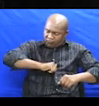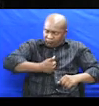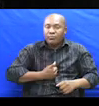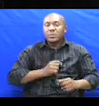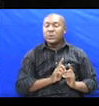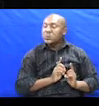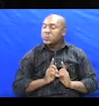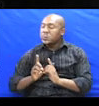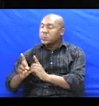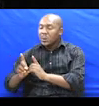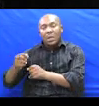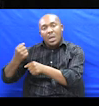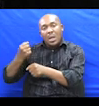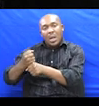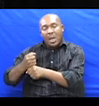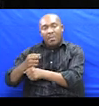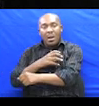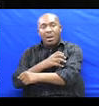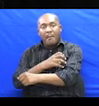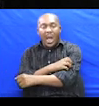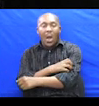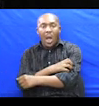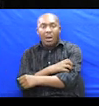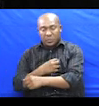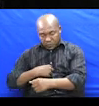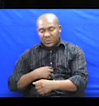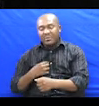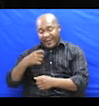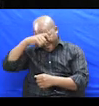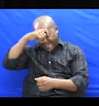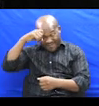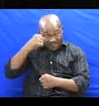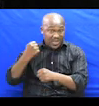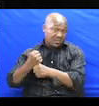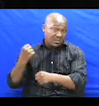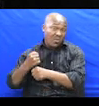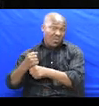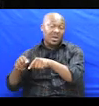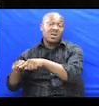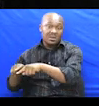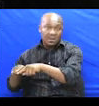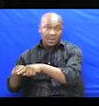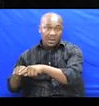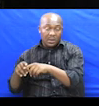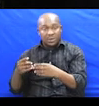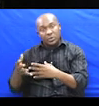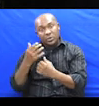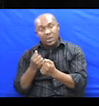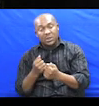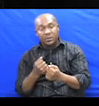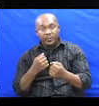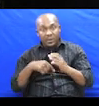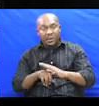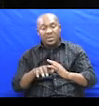get money, he had to offer his or her labor power into colonial economic sectors, such as